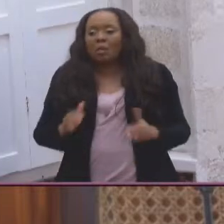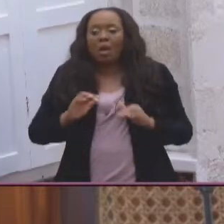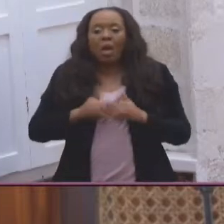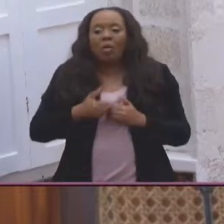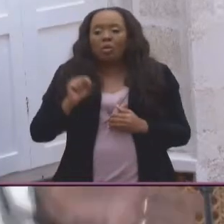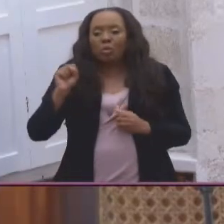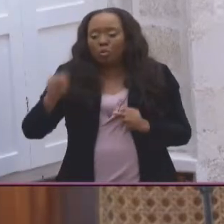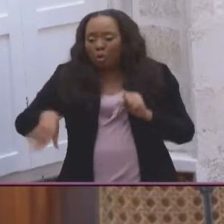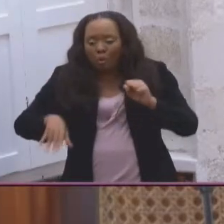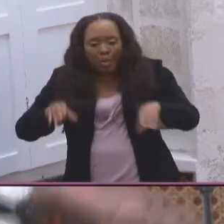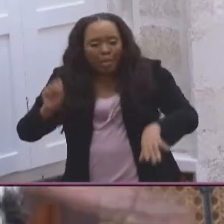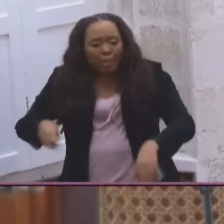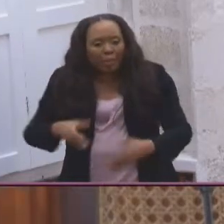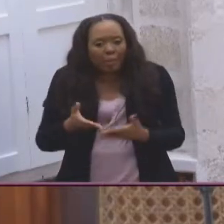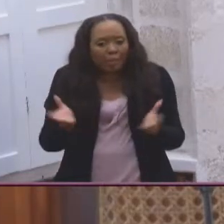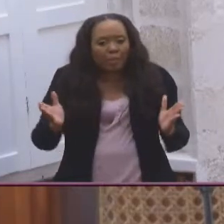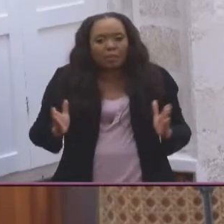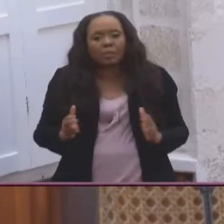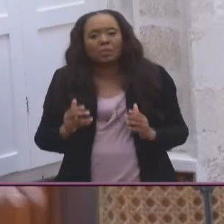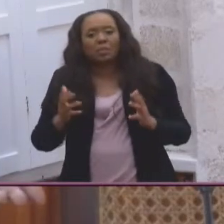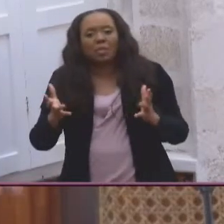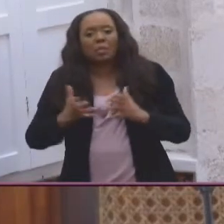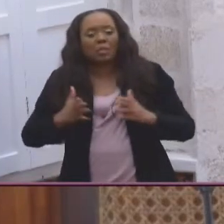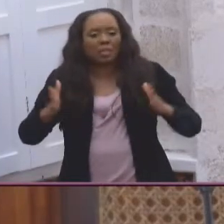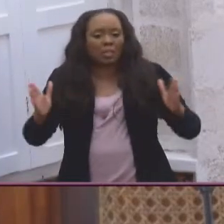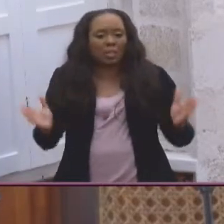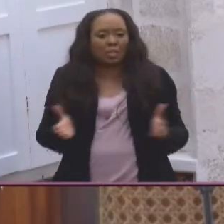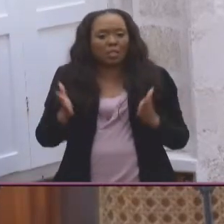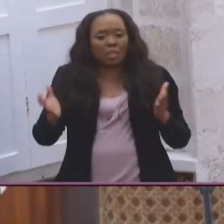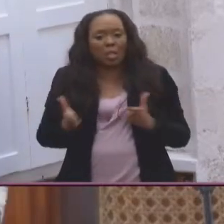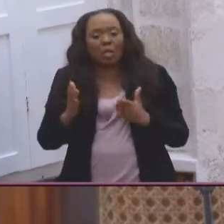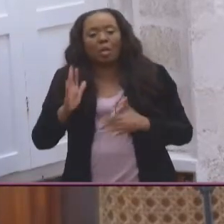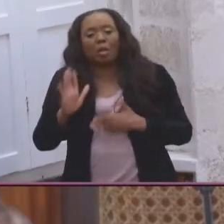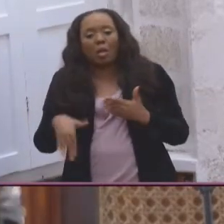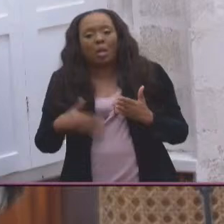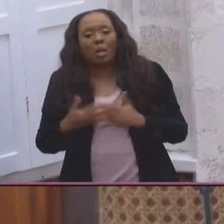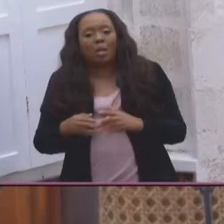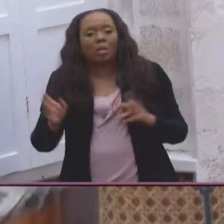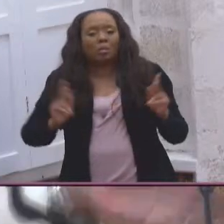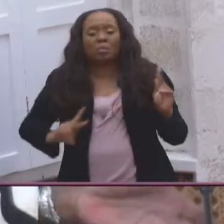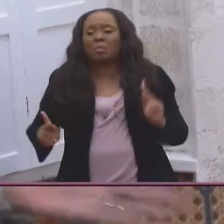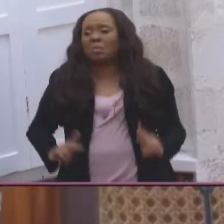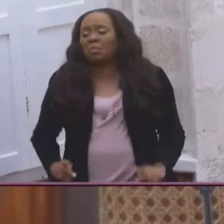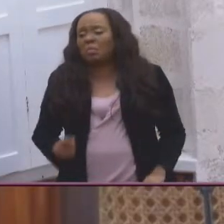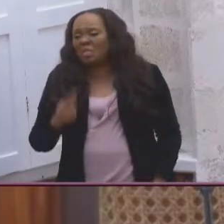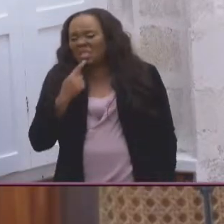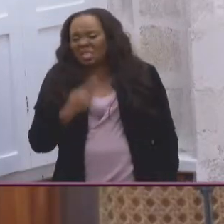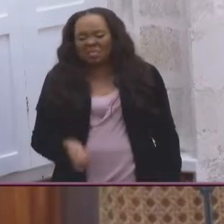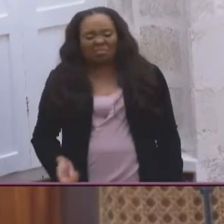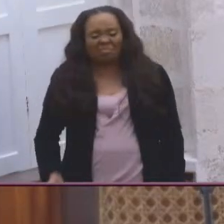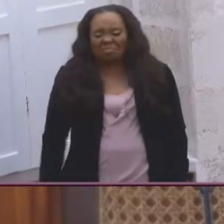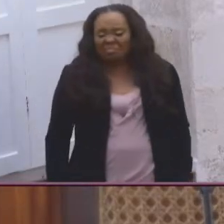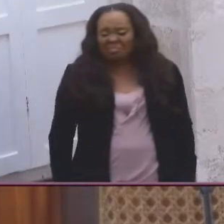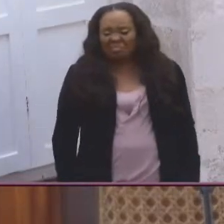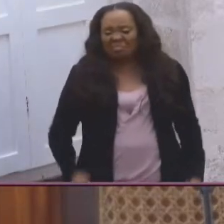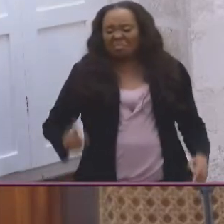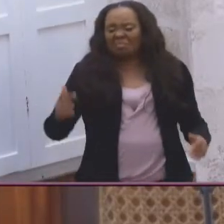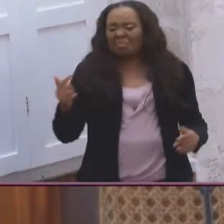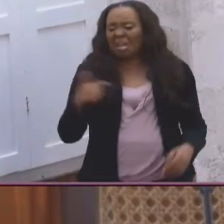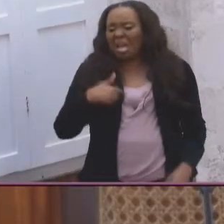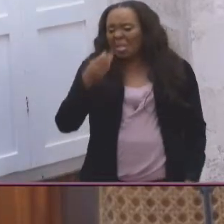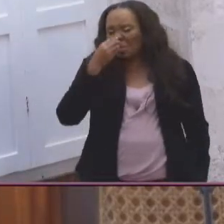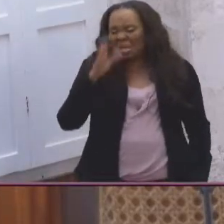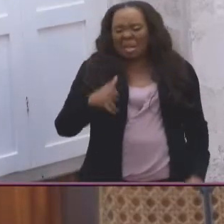of their waste. And we have to encourage all those people who just dump garbage and dumped illegally. I